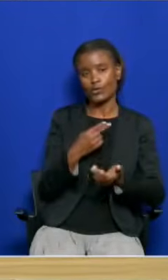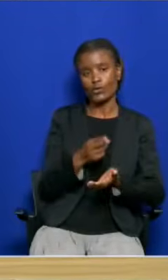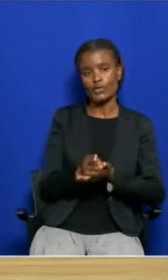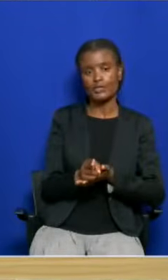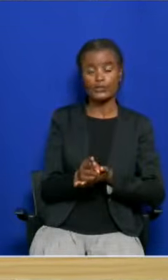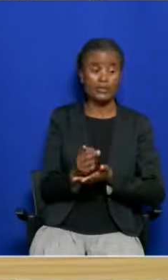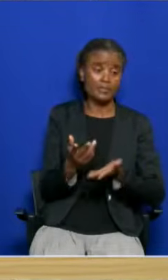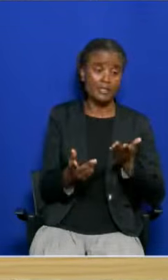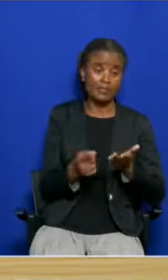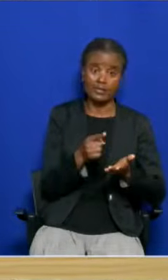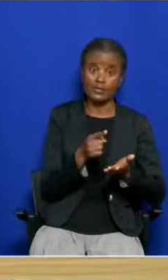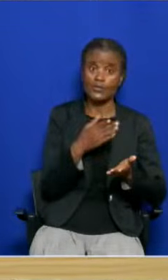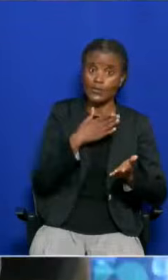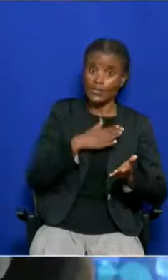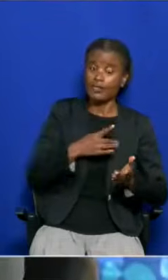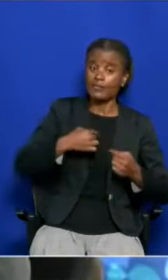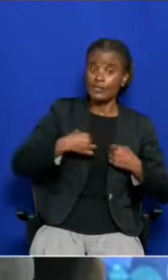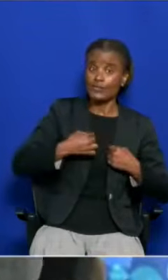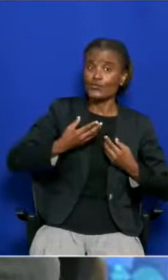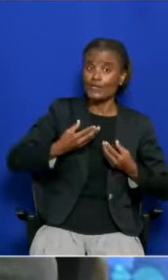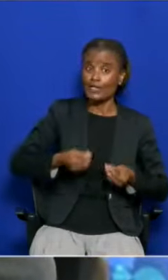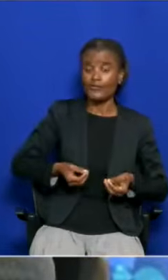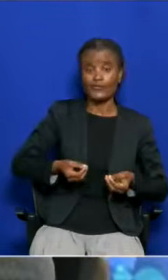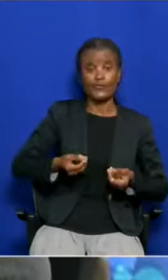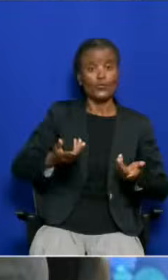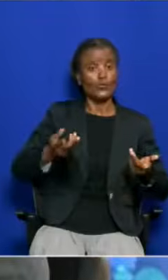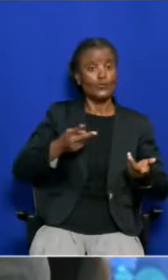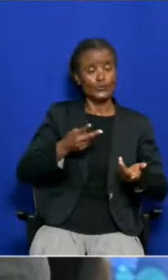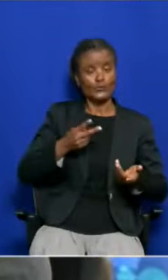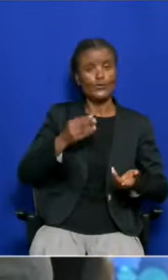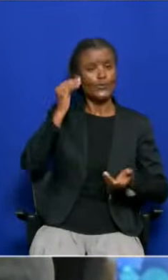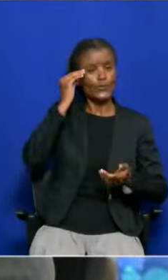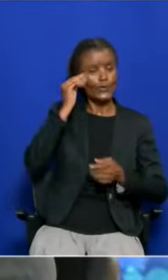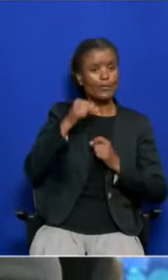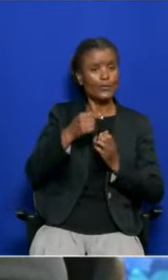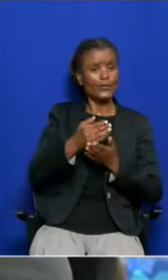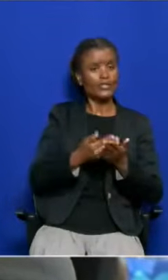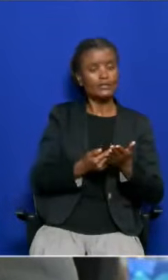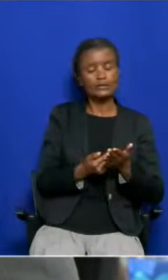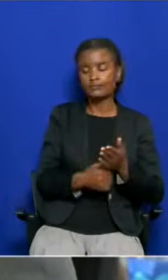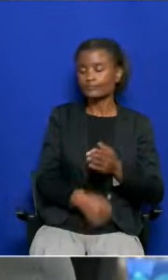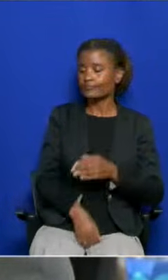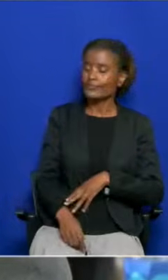about it? No, no, Sergeant. He sends you a list.